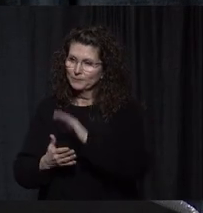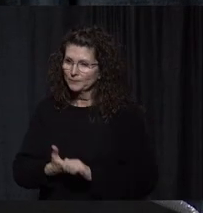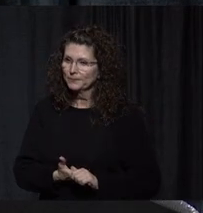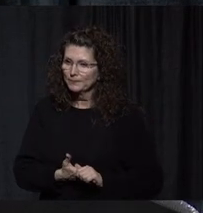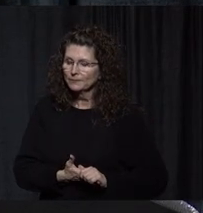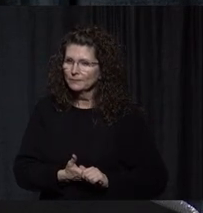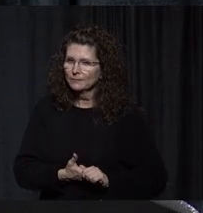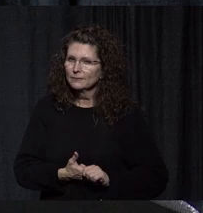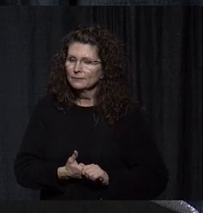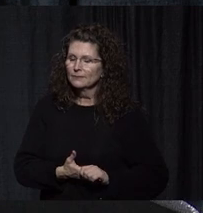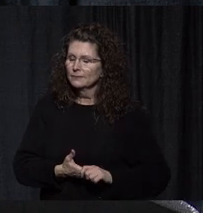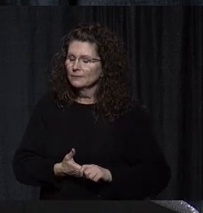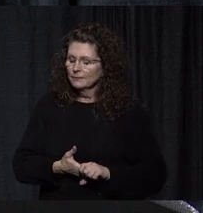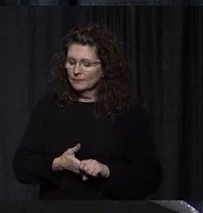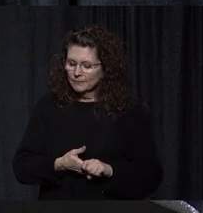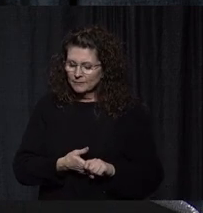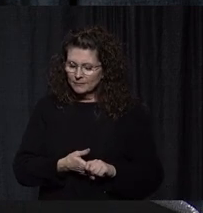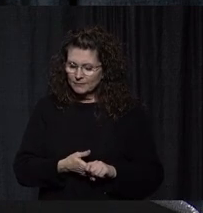Because I think